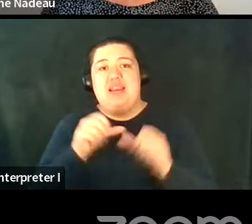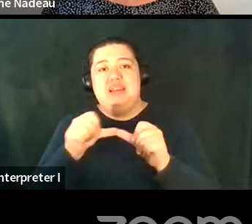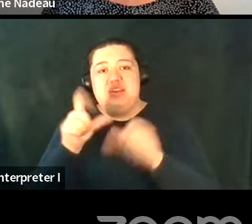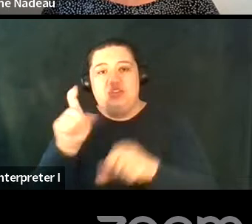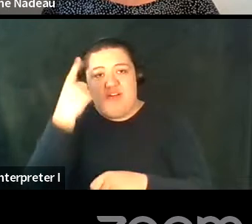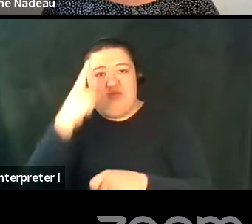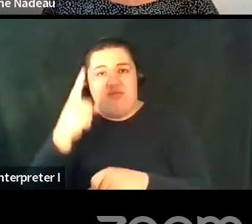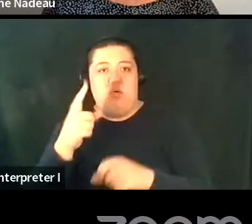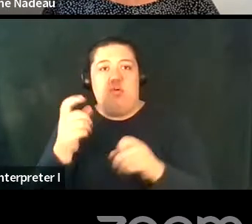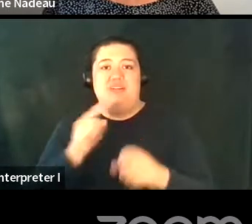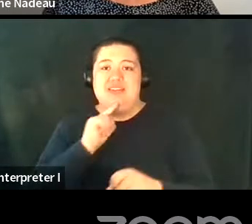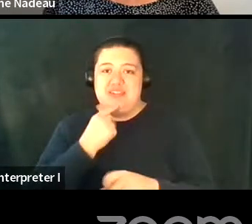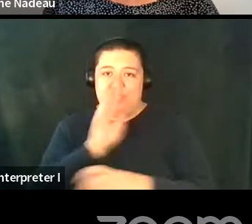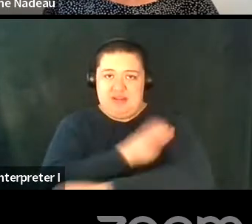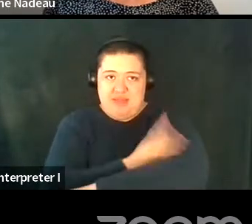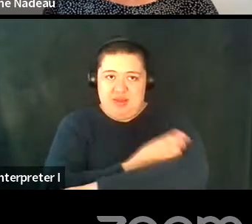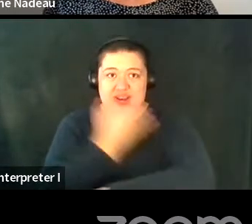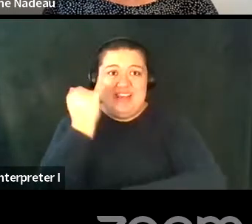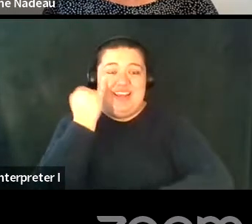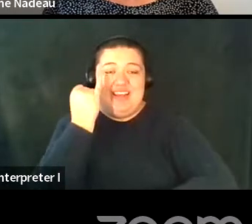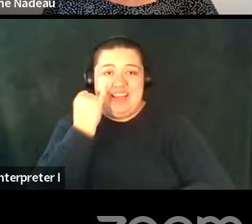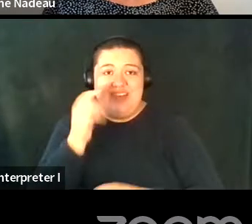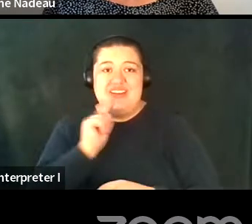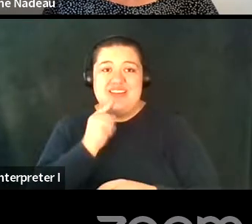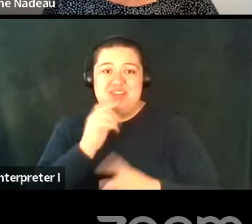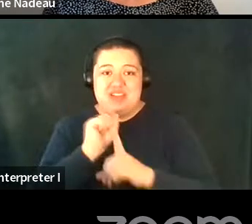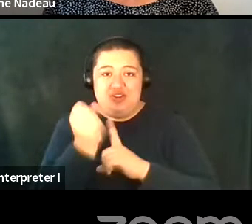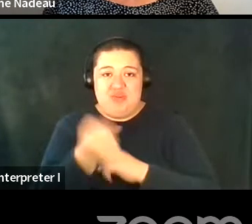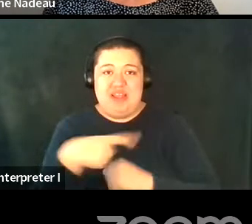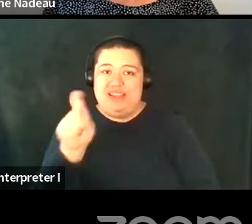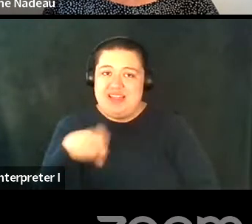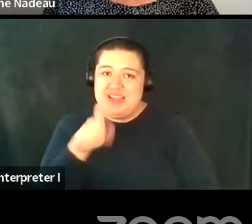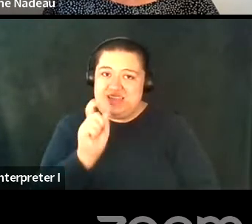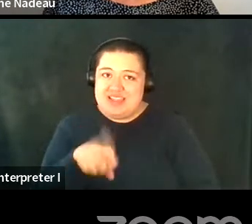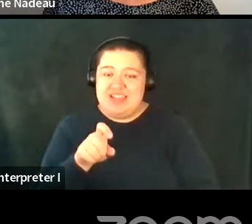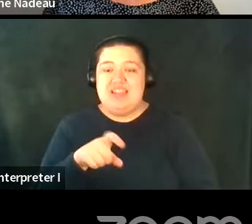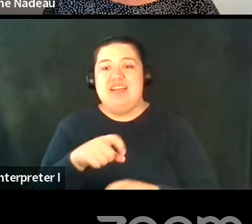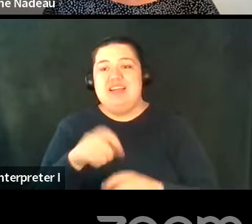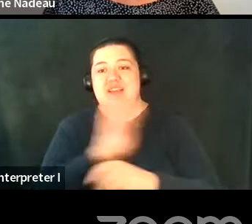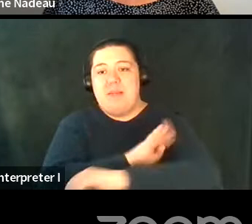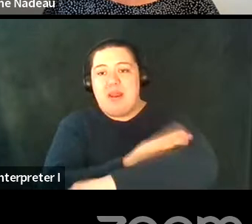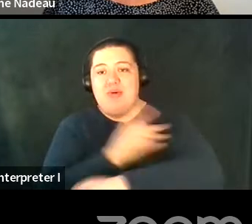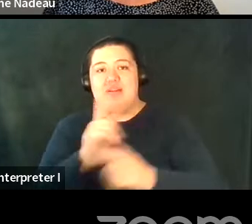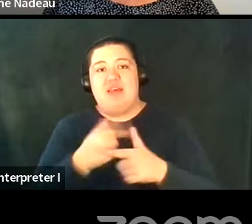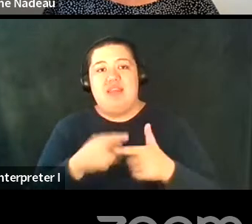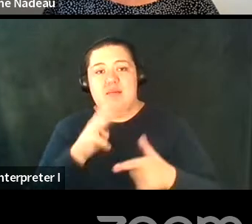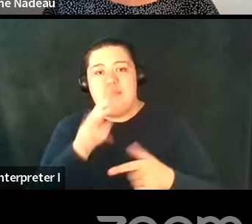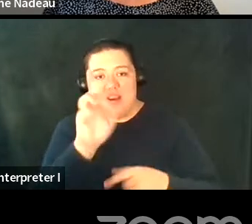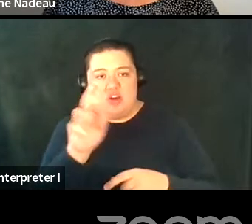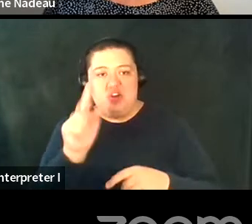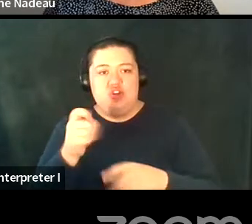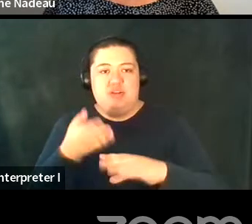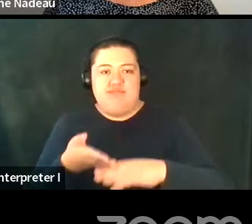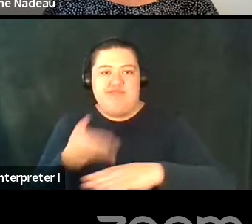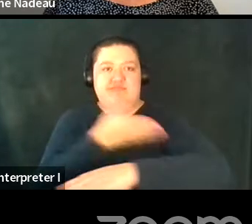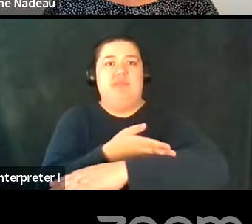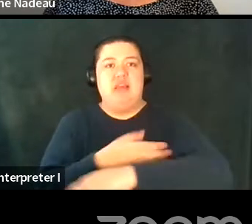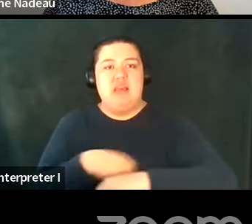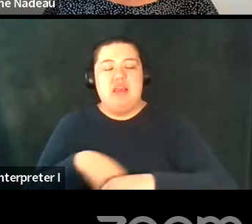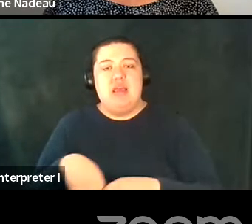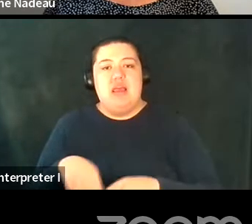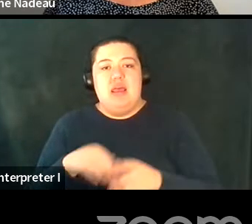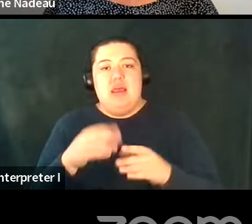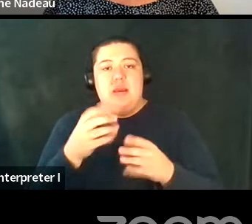powers. If this is indeed an urgent situation that demands these extraordinary powers, then the mayor should be able to ramp up procurement, enhance